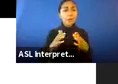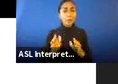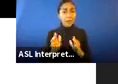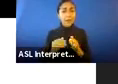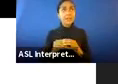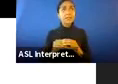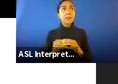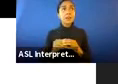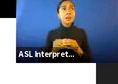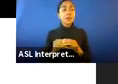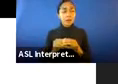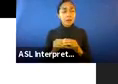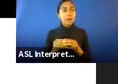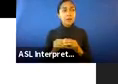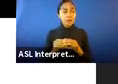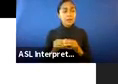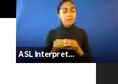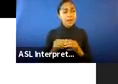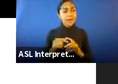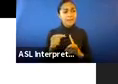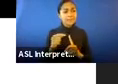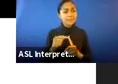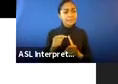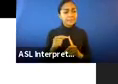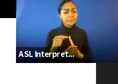which these kinds of